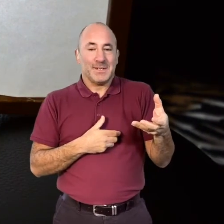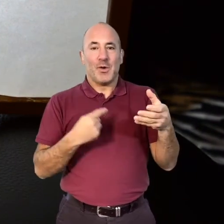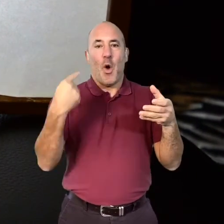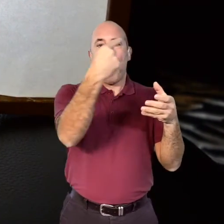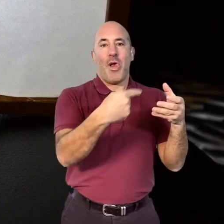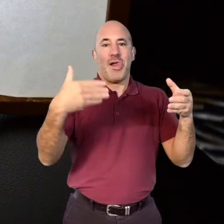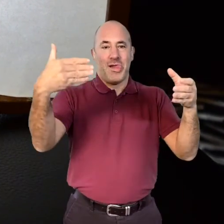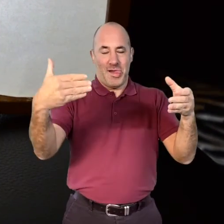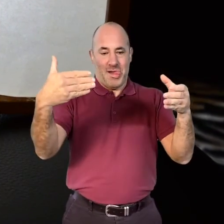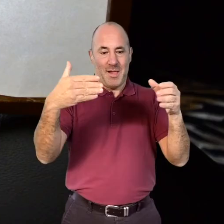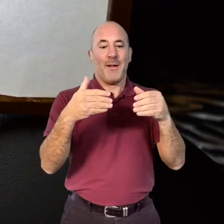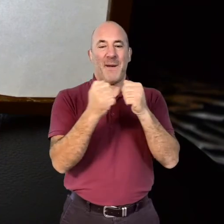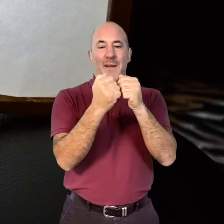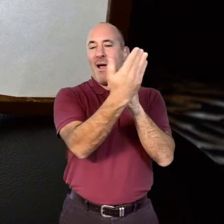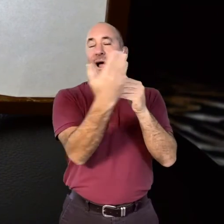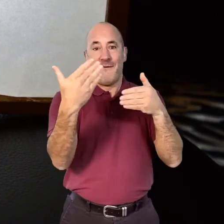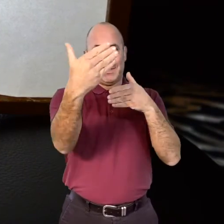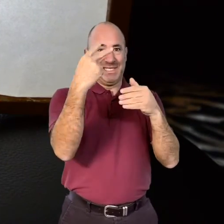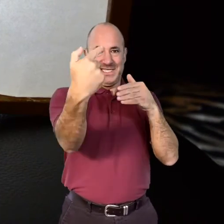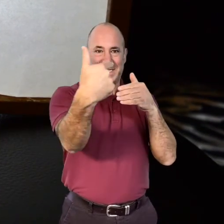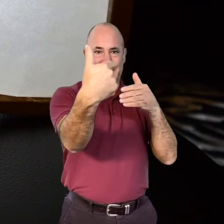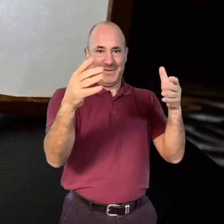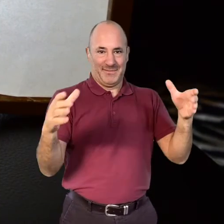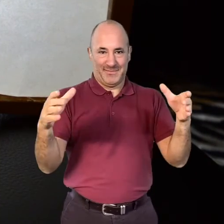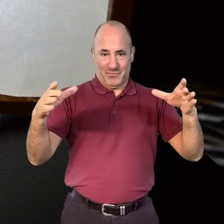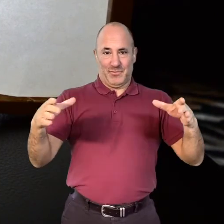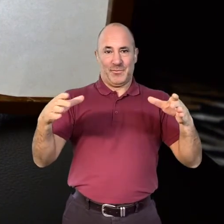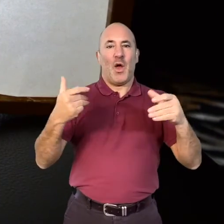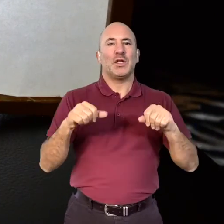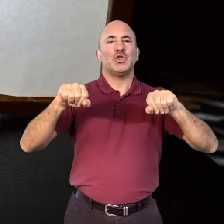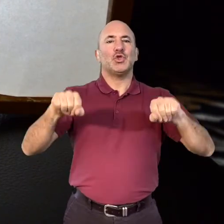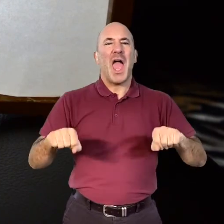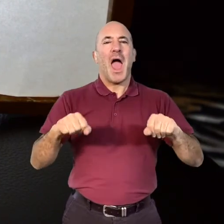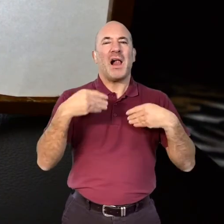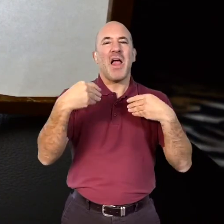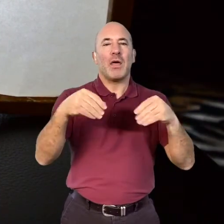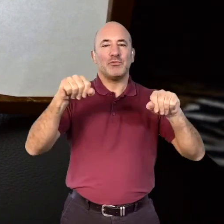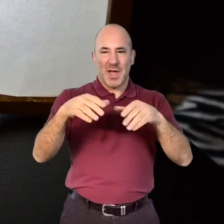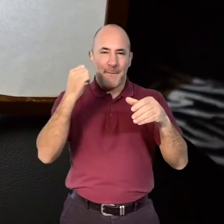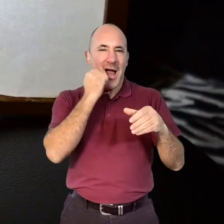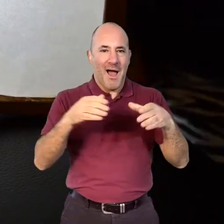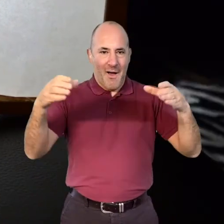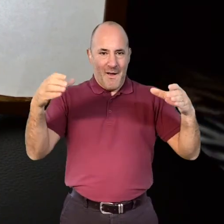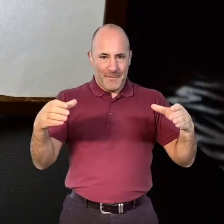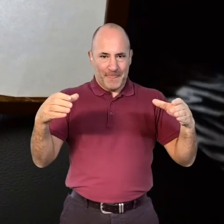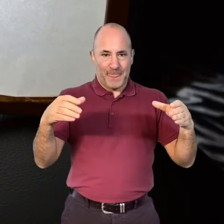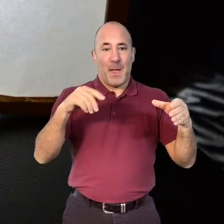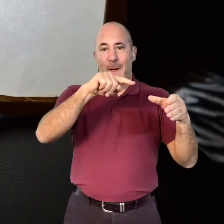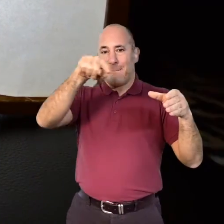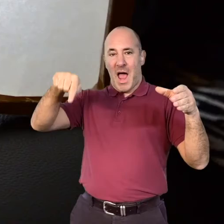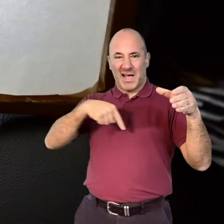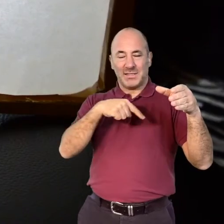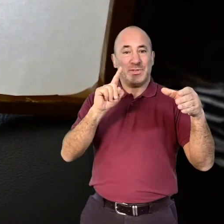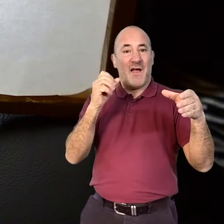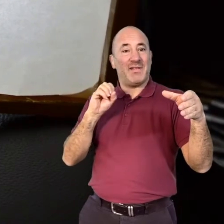in the baking paper is facing the camera. The box is balanced on the edge of a black leather chair. Off screen behind the shadow puppet